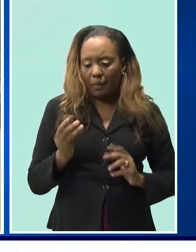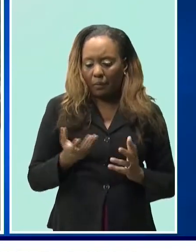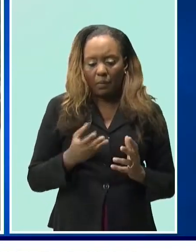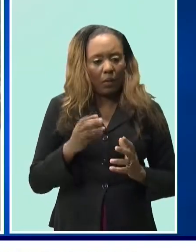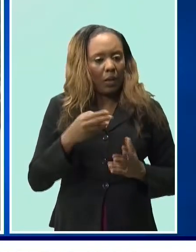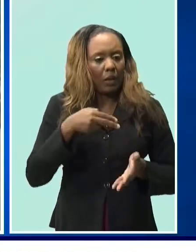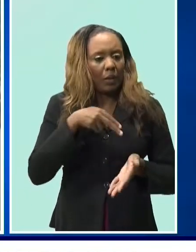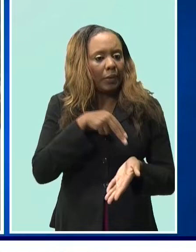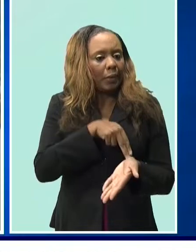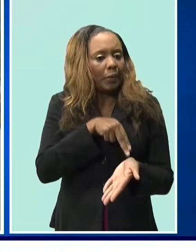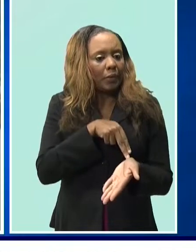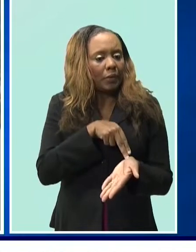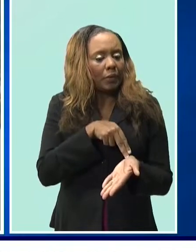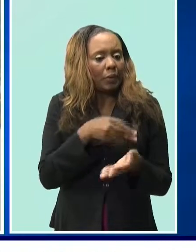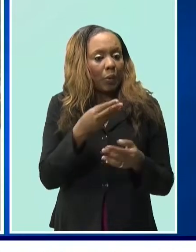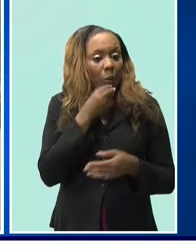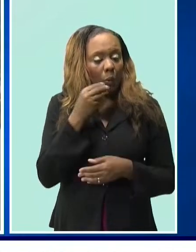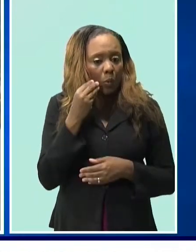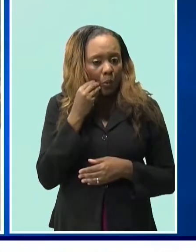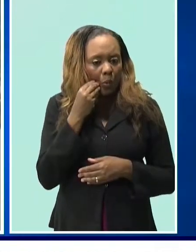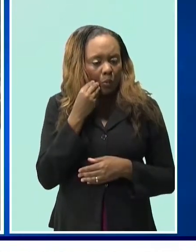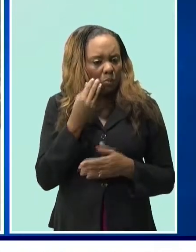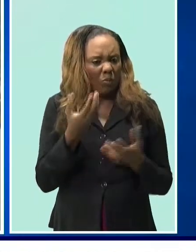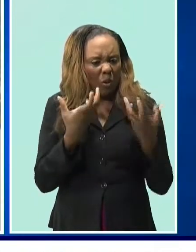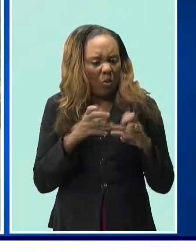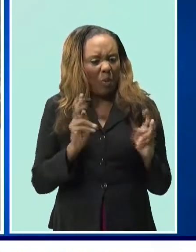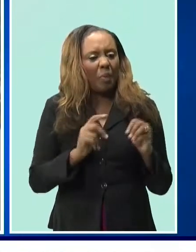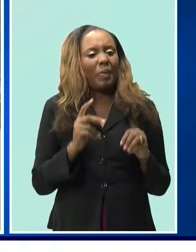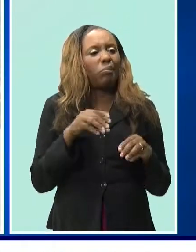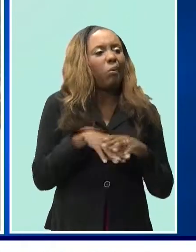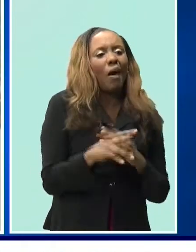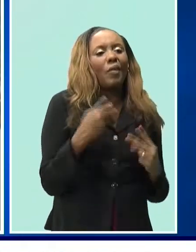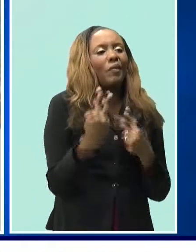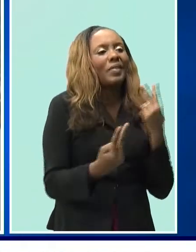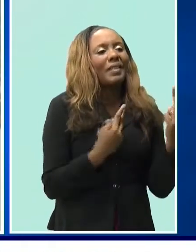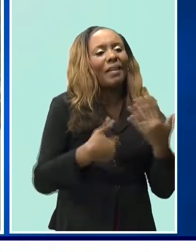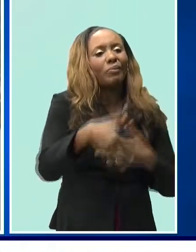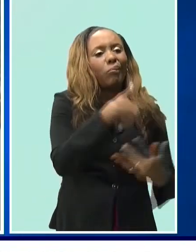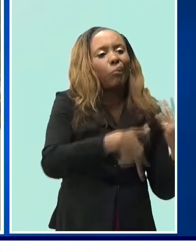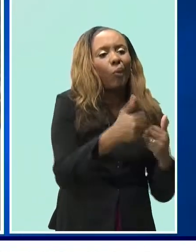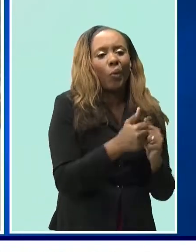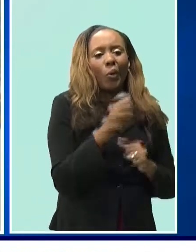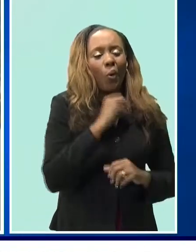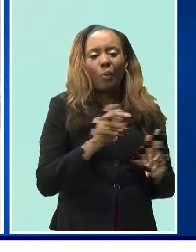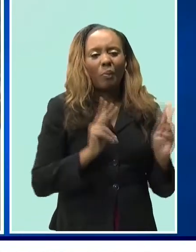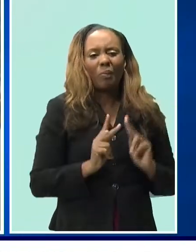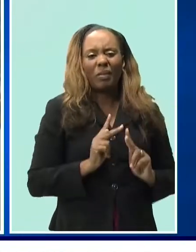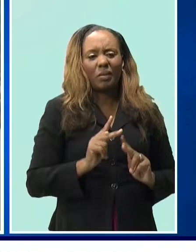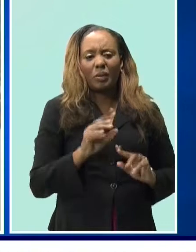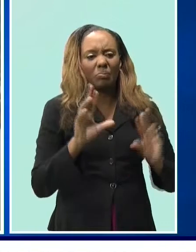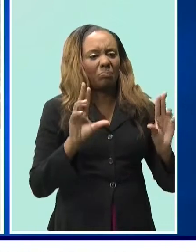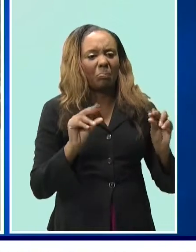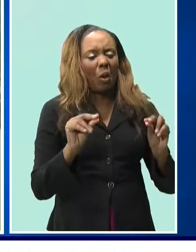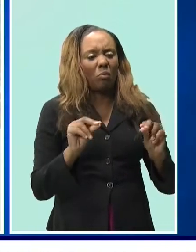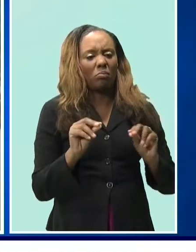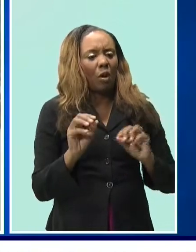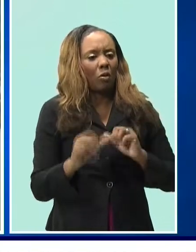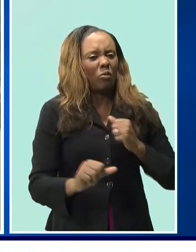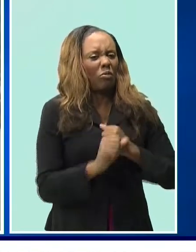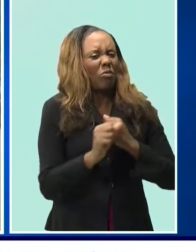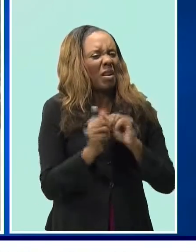much as possible, and have specially designated days for them to go out and do their shopping if they must,